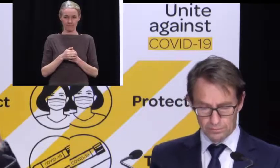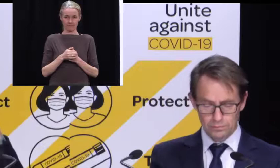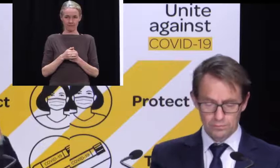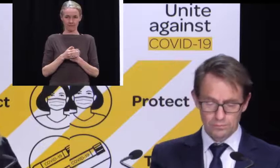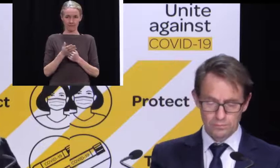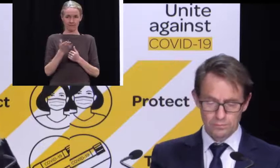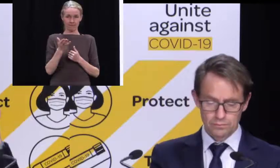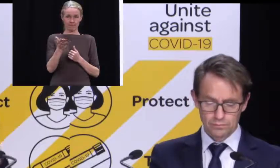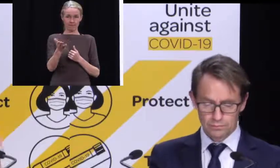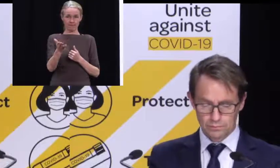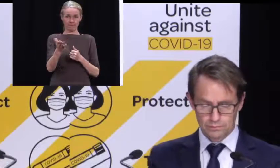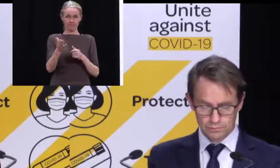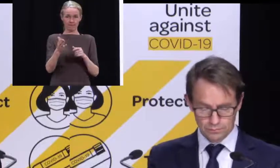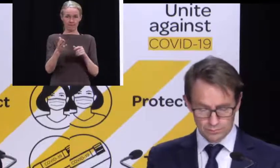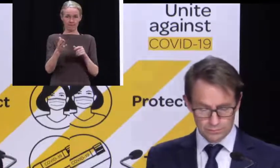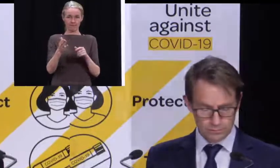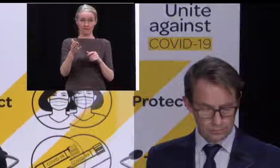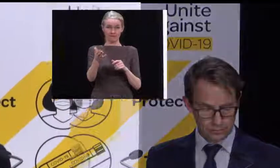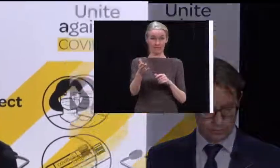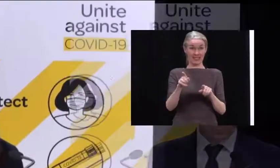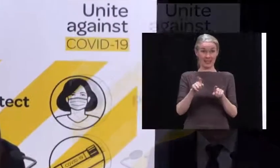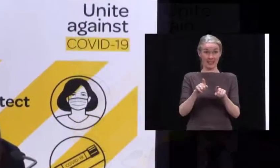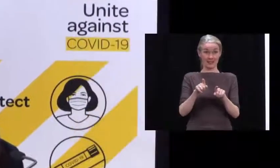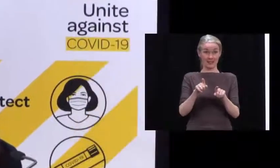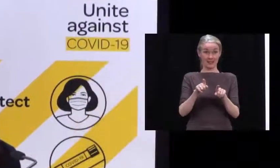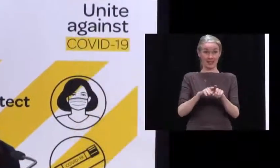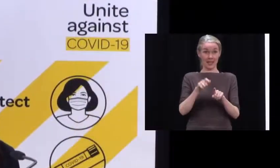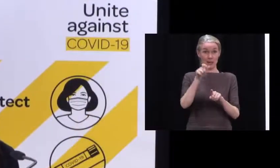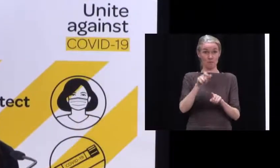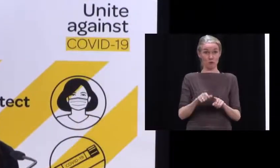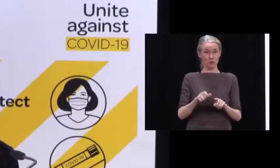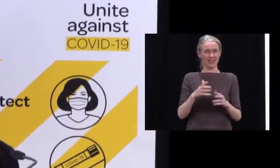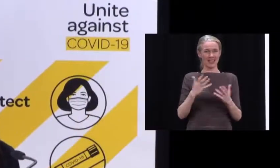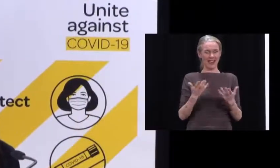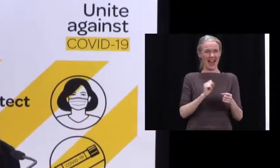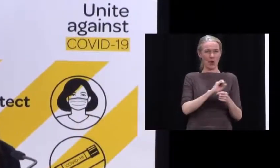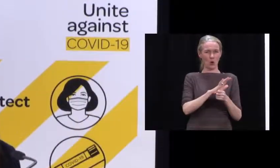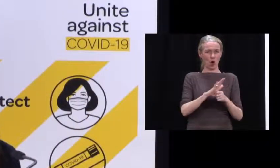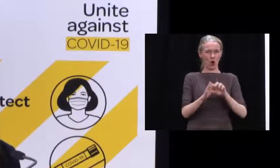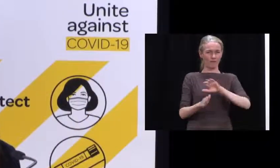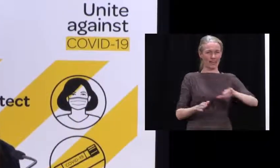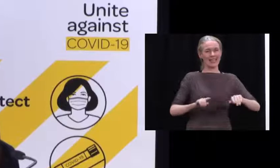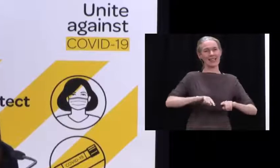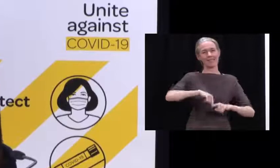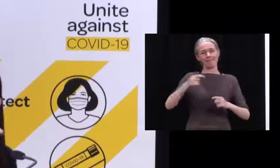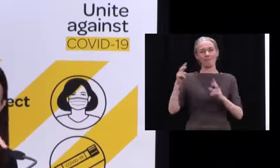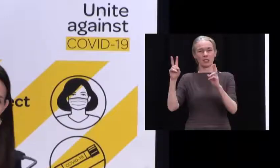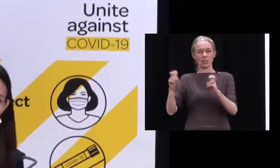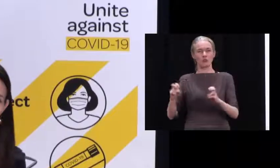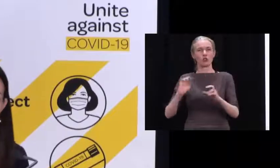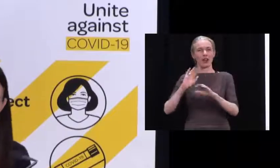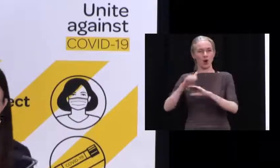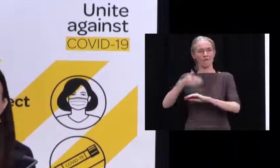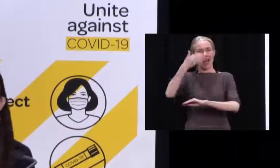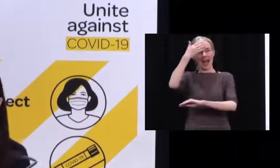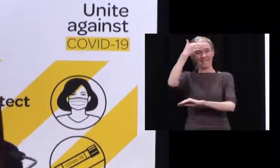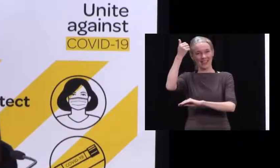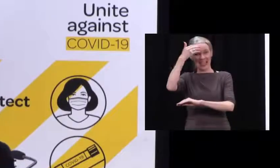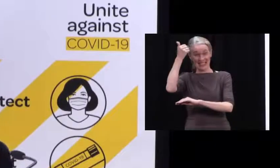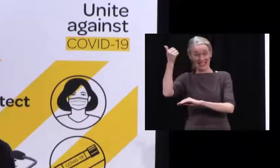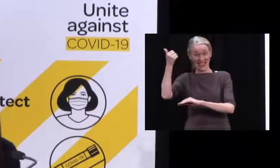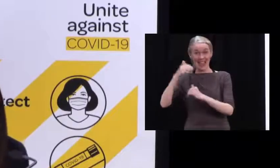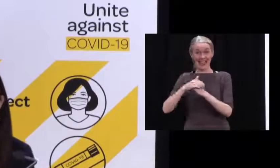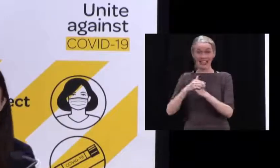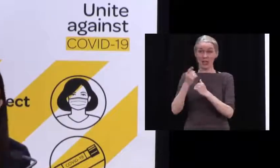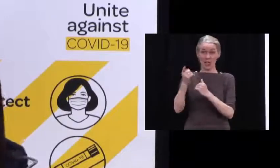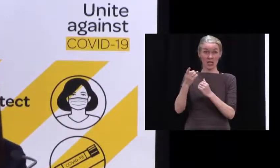prior to us pulling out of Afghanistan, about how we won't be able to get everyone out. What is how we didn't manage? Sorry,